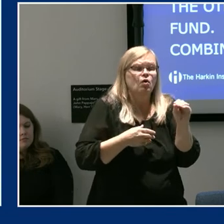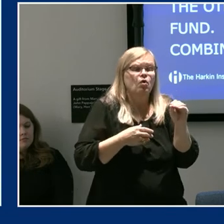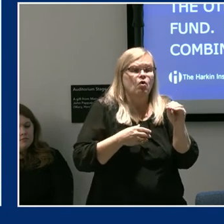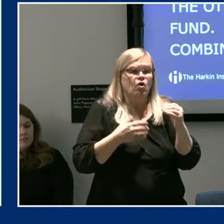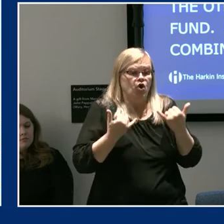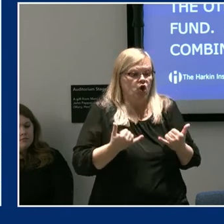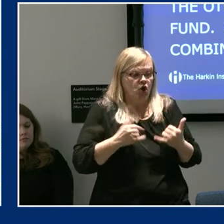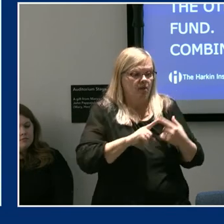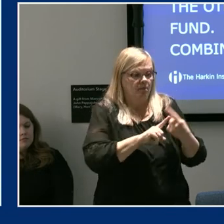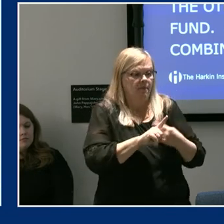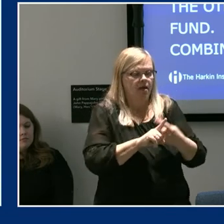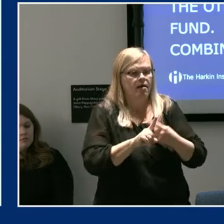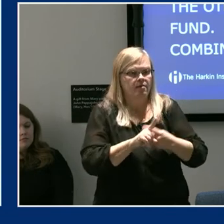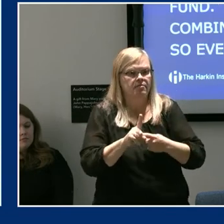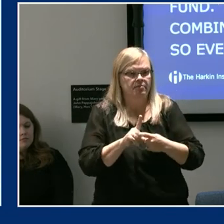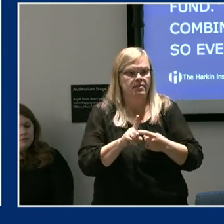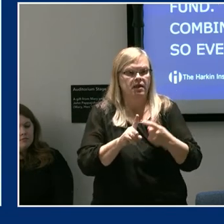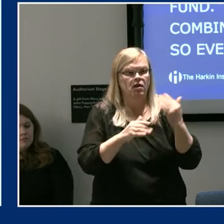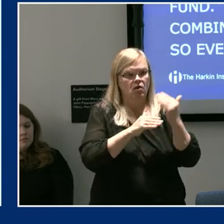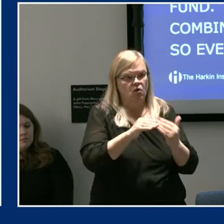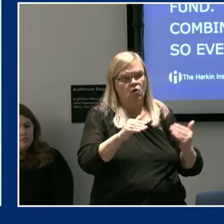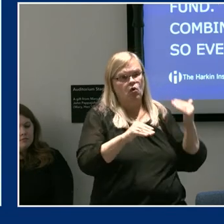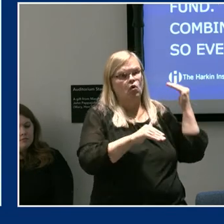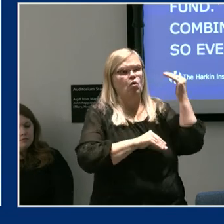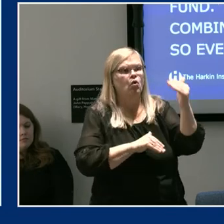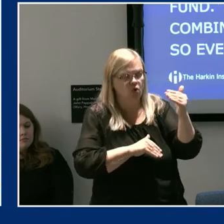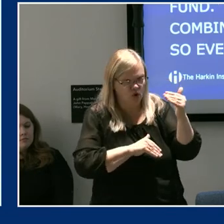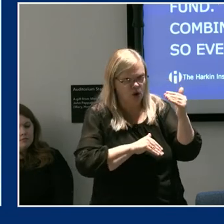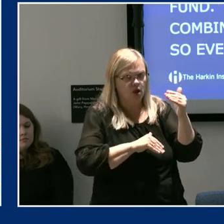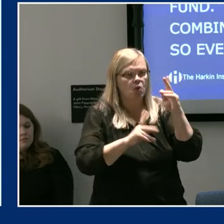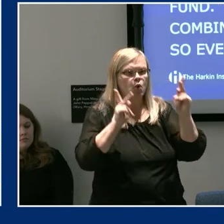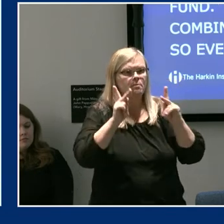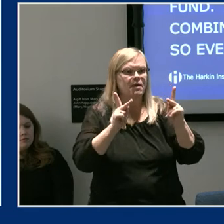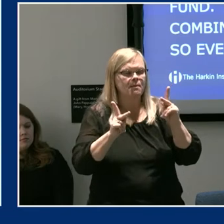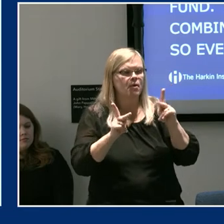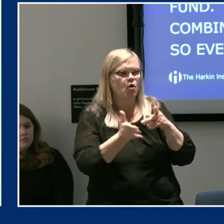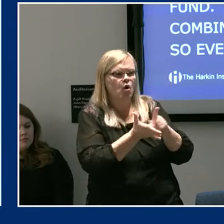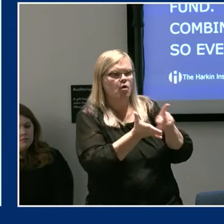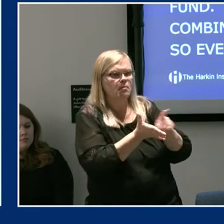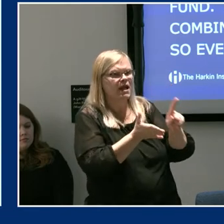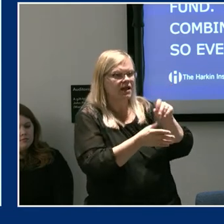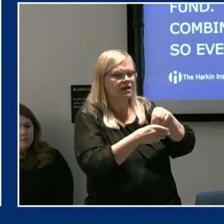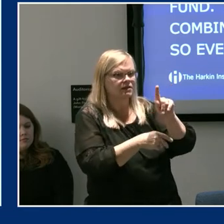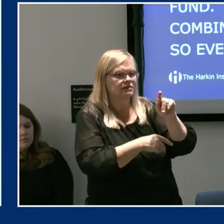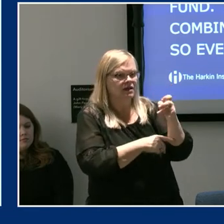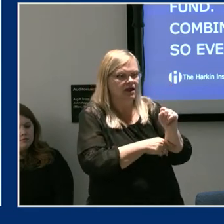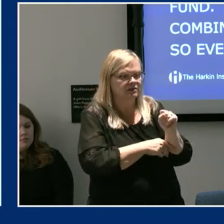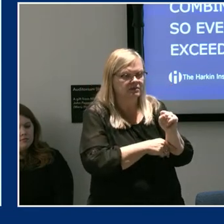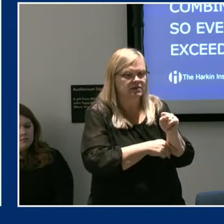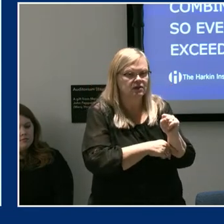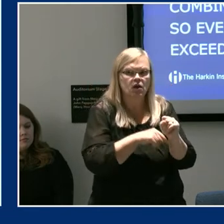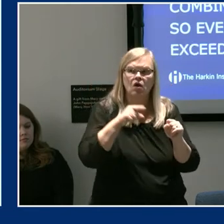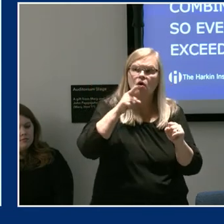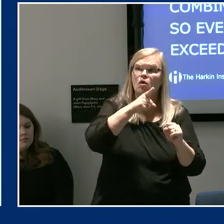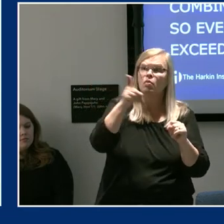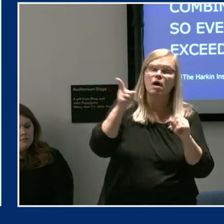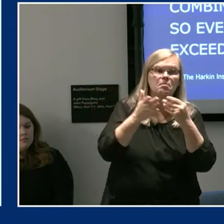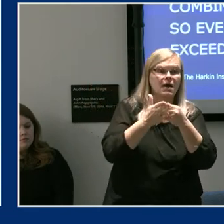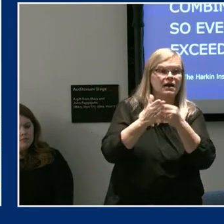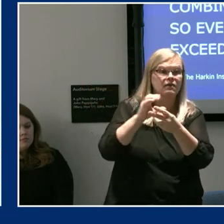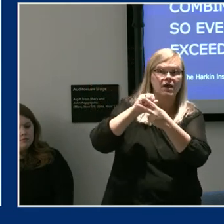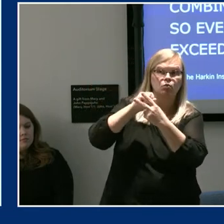monthly benefits now exceed current contributions coming into the funds, the reserves